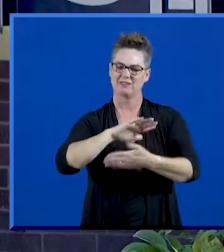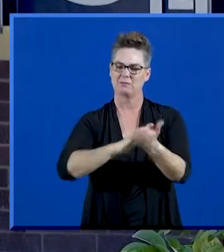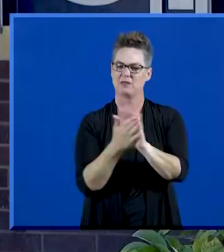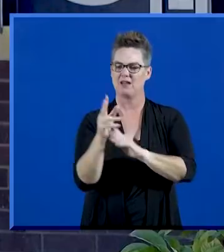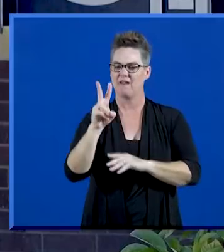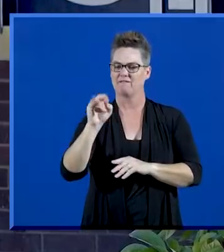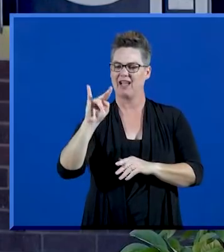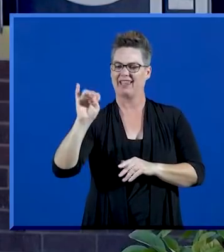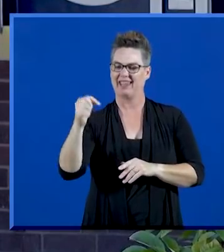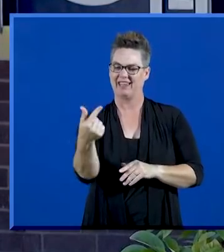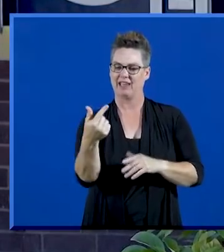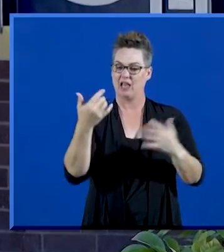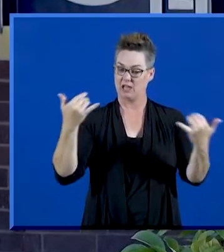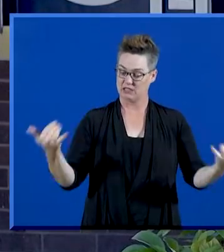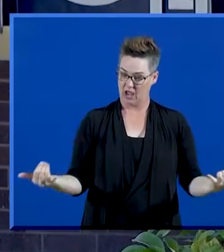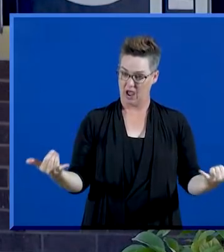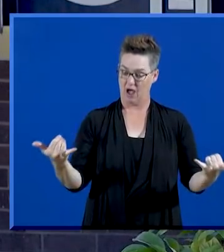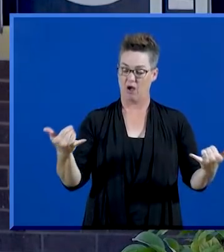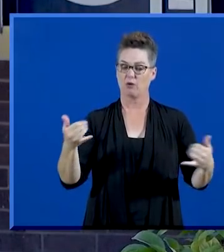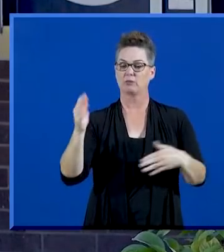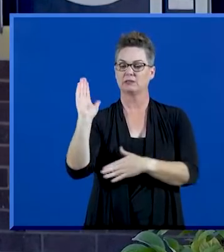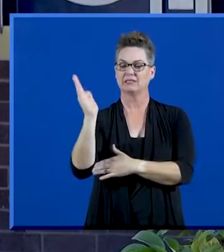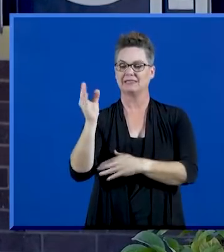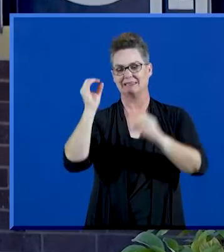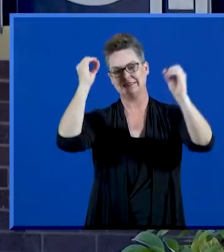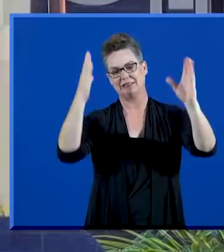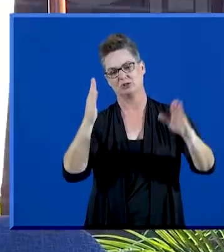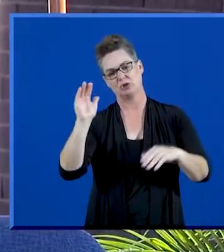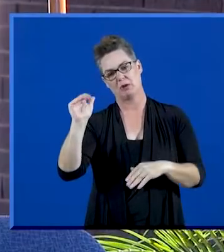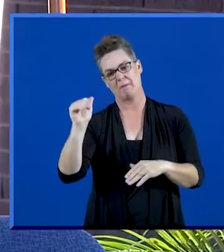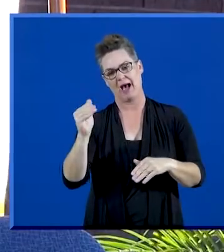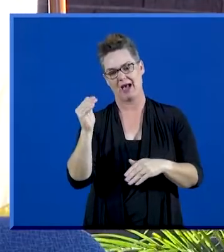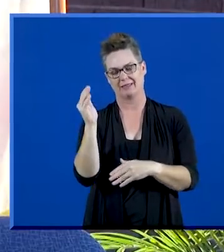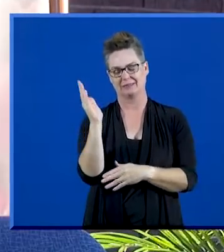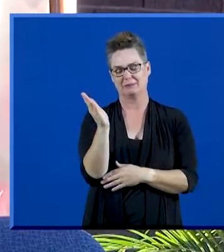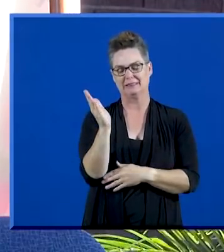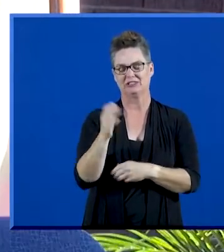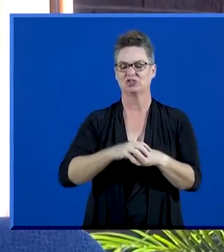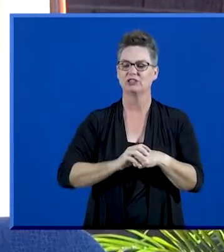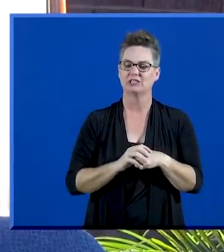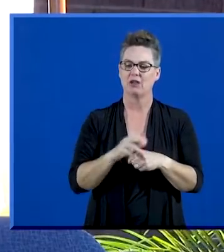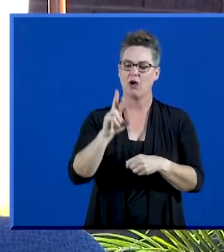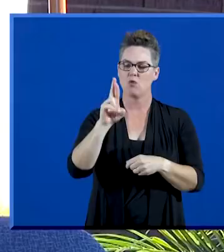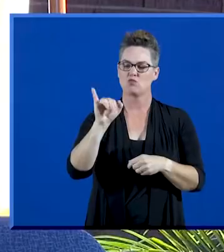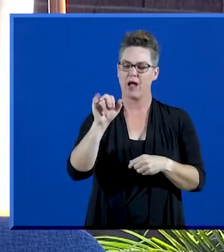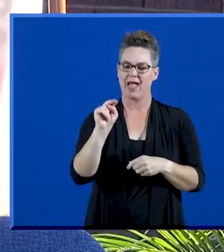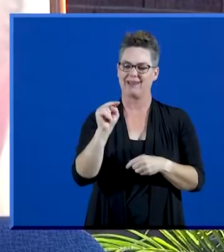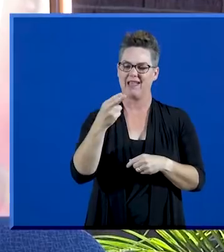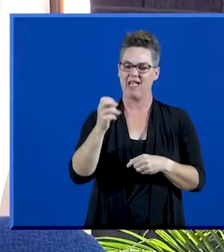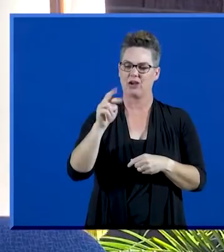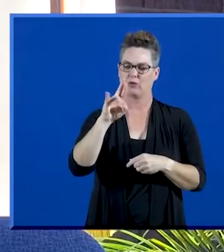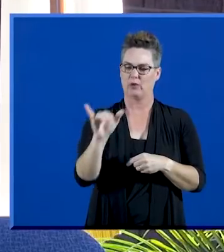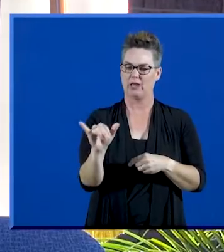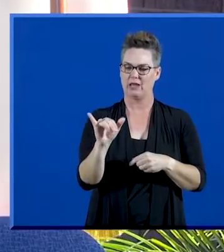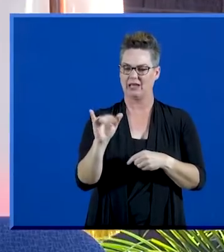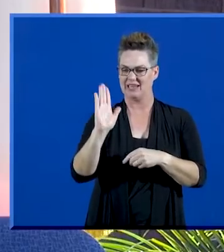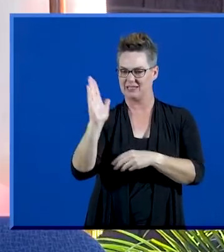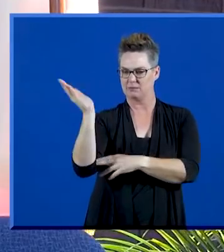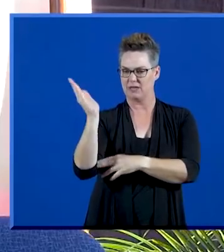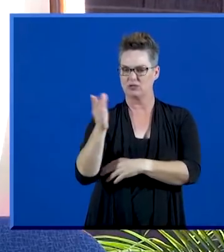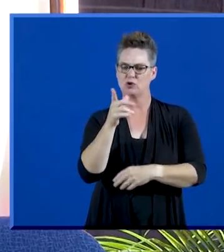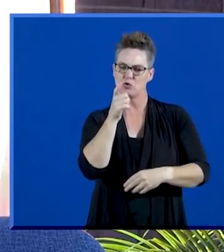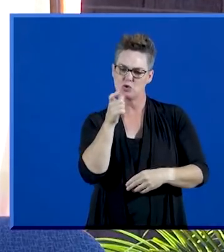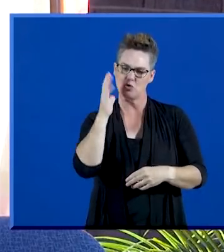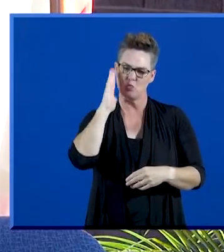and always remember, it's a great day to be a Viking. Now presenting the teacher goodbye speech, Mr.